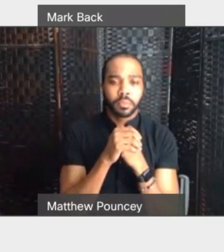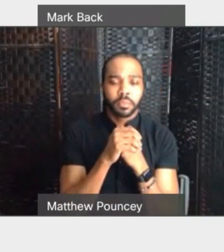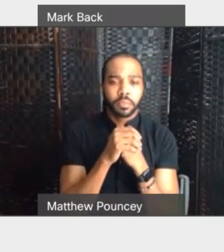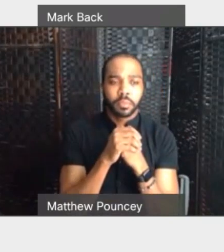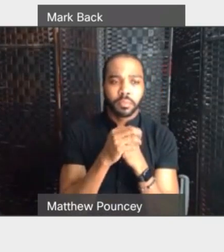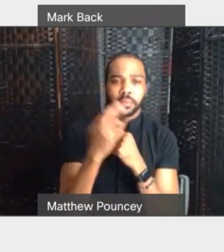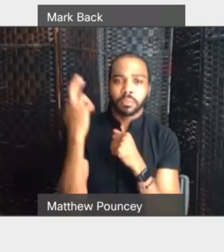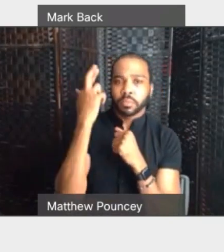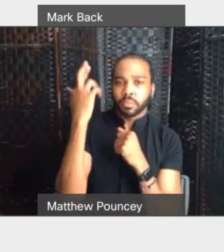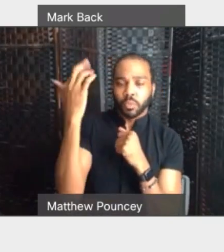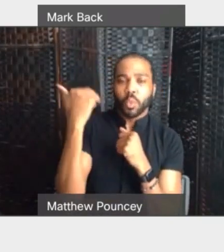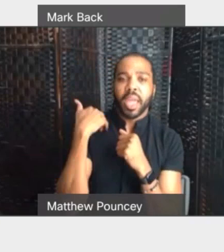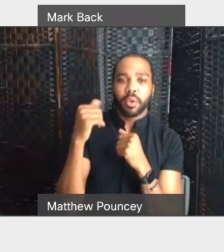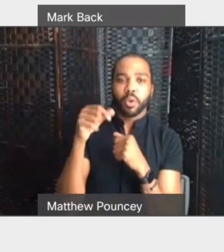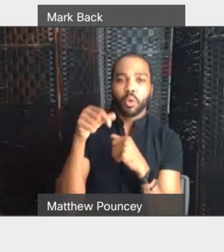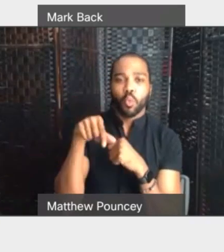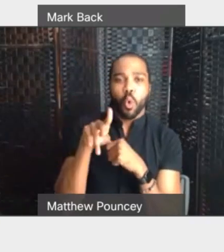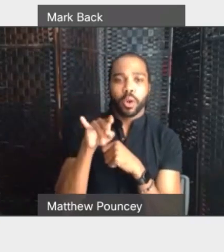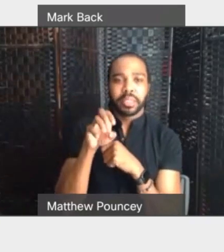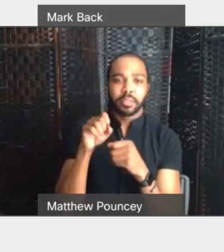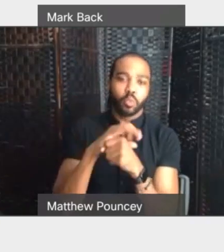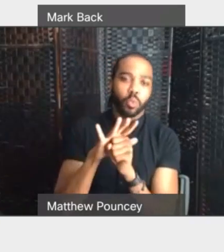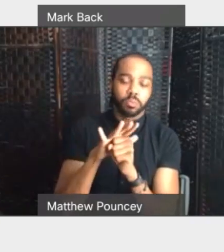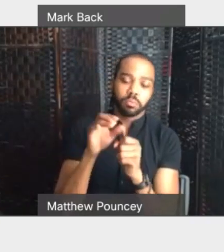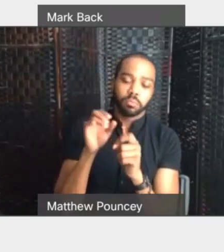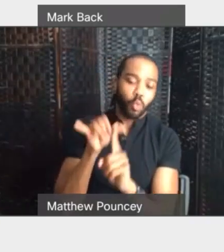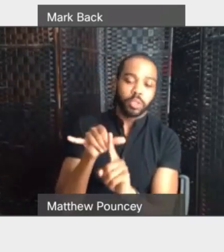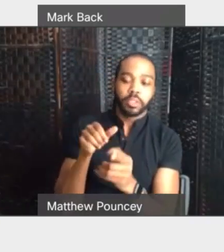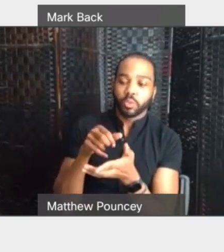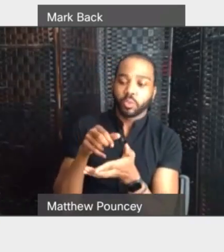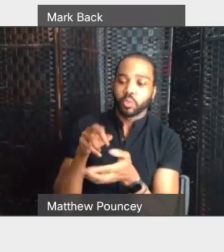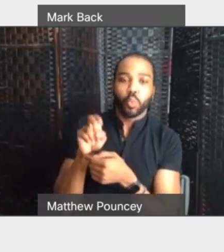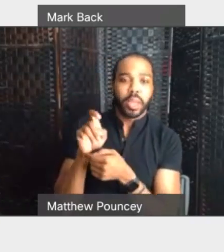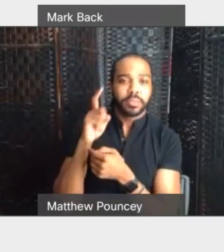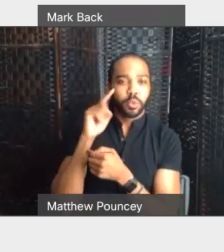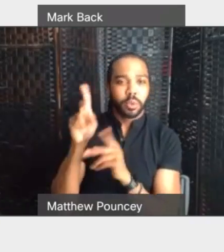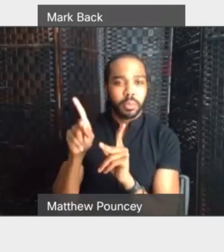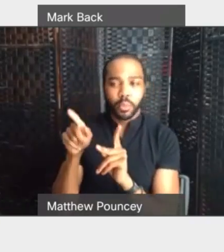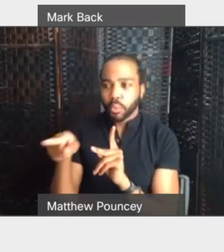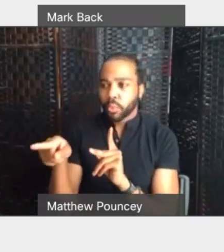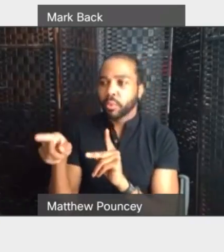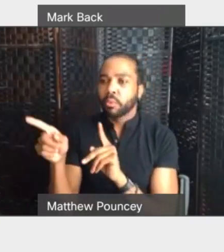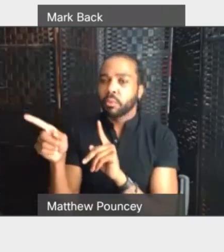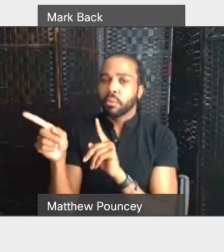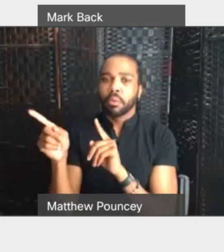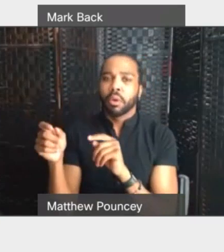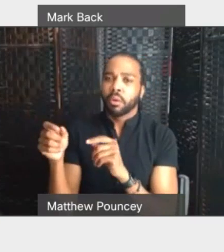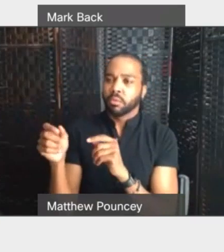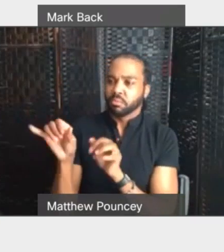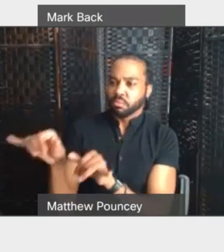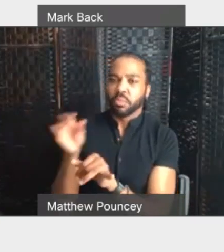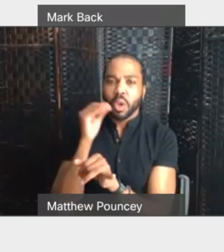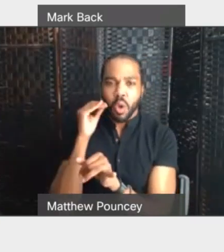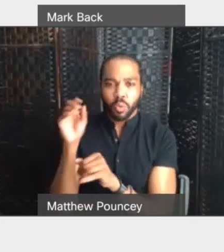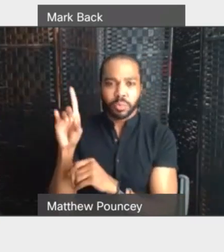is based on the risk to the people coming to work. In this instance, the DSP should be staying at home